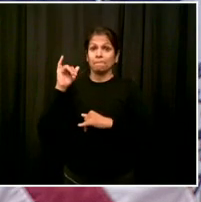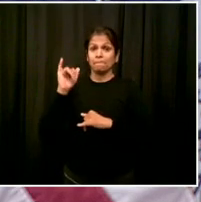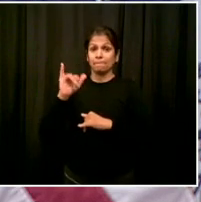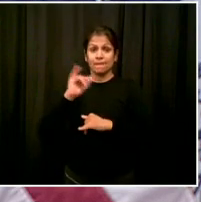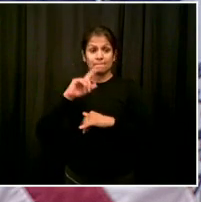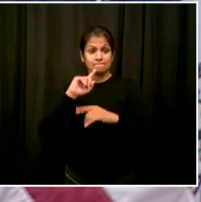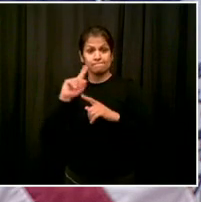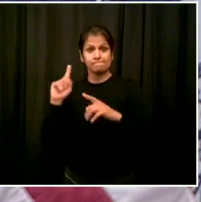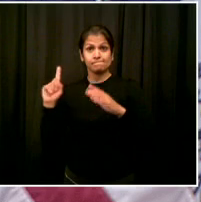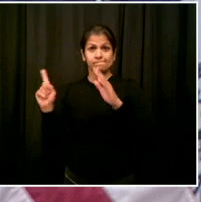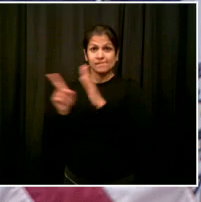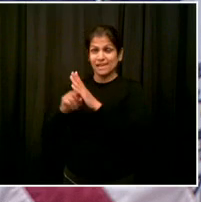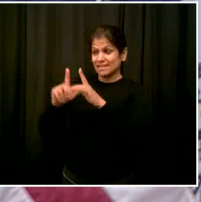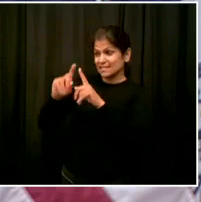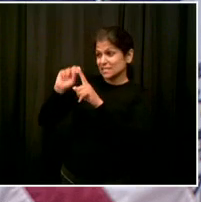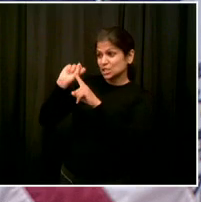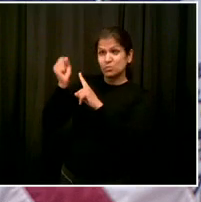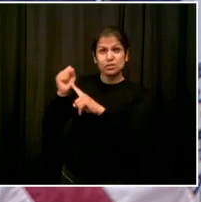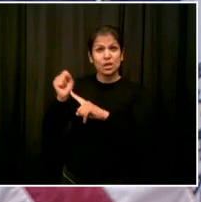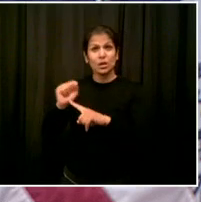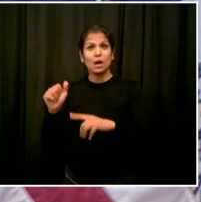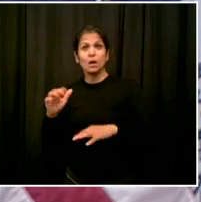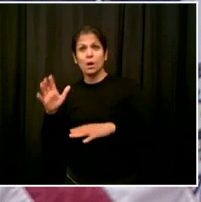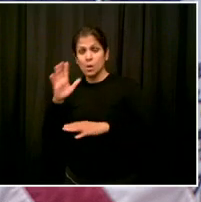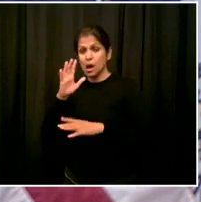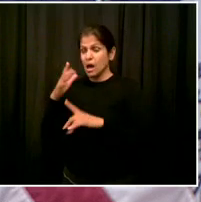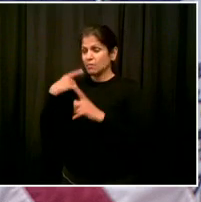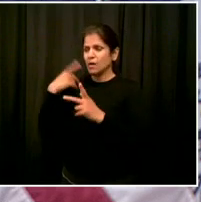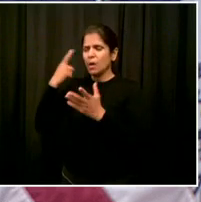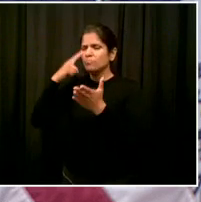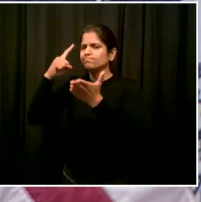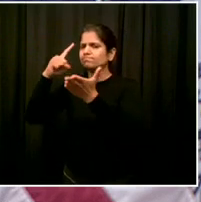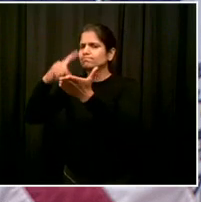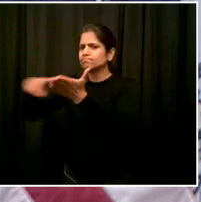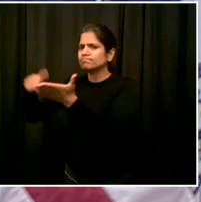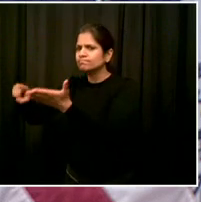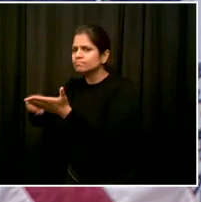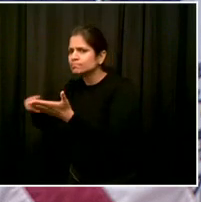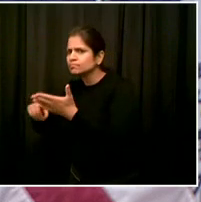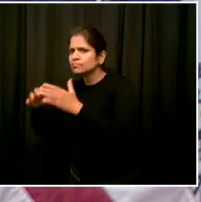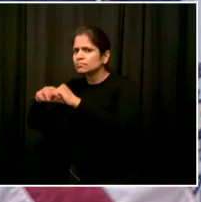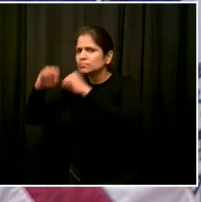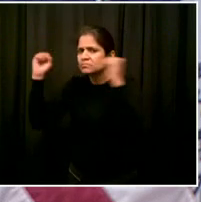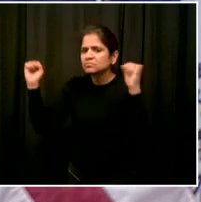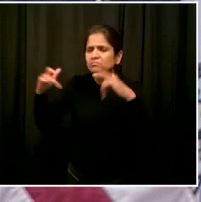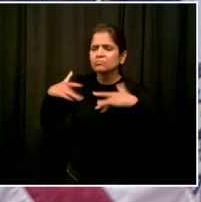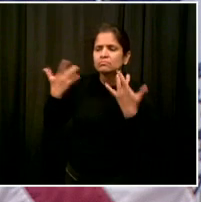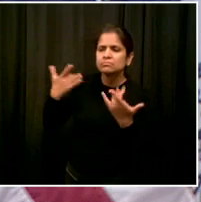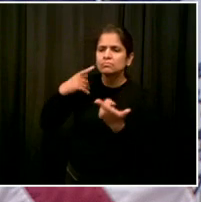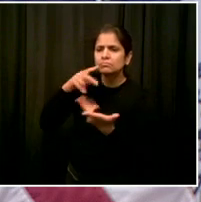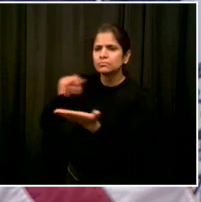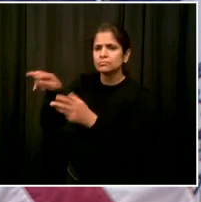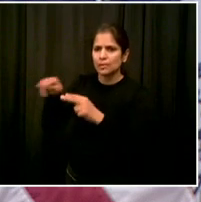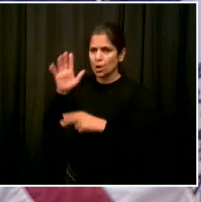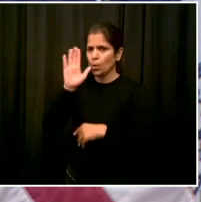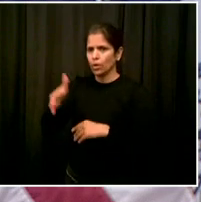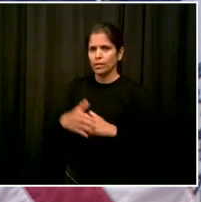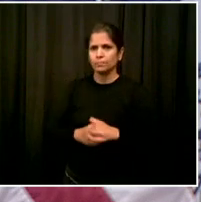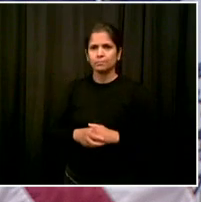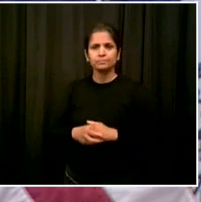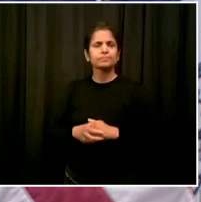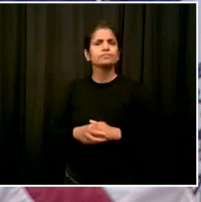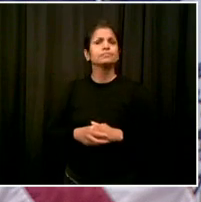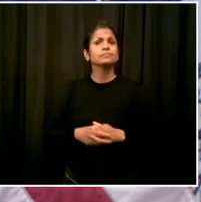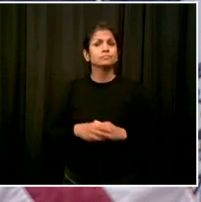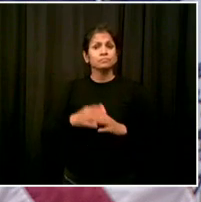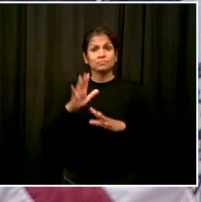2004, Michael Bloomberg was mayor, Ray Kelly was police commissioner. They took a very different view of